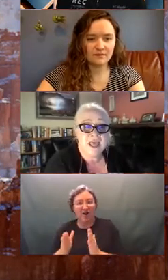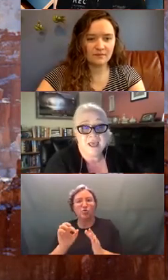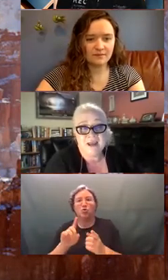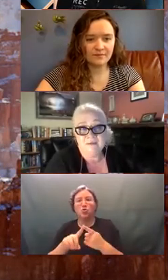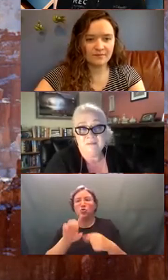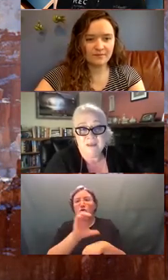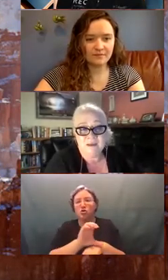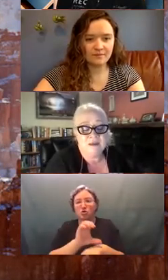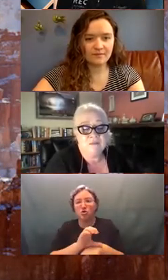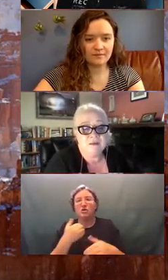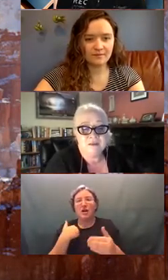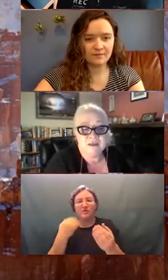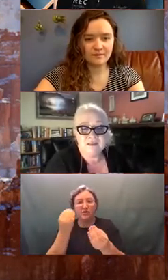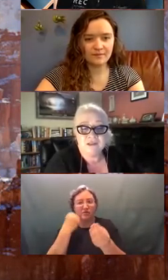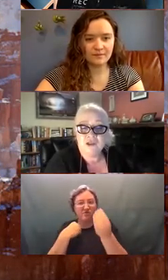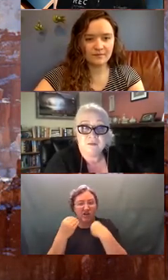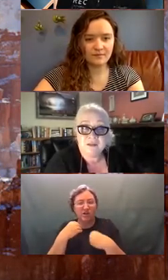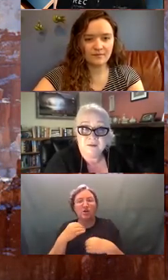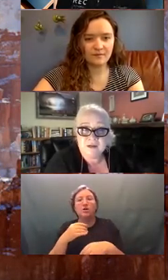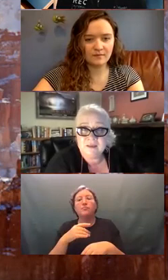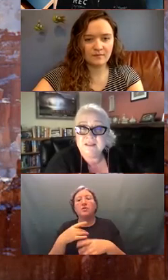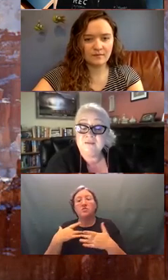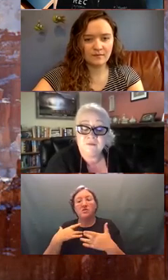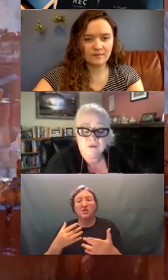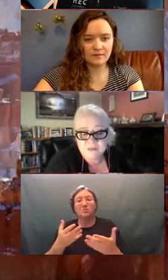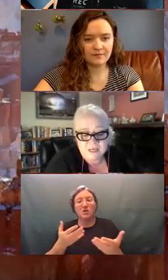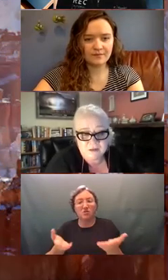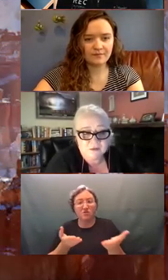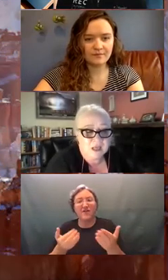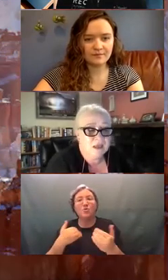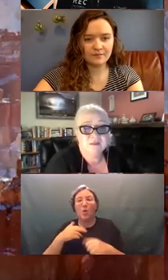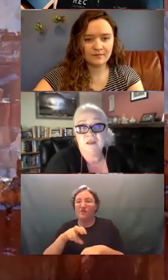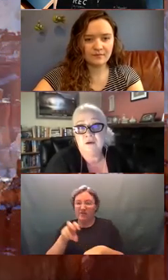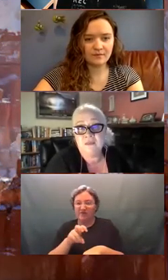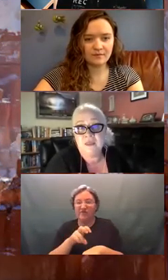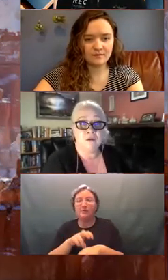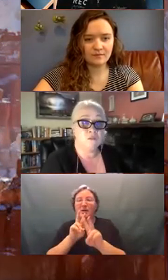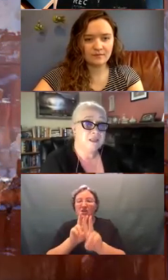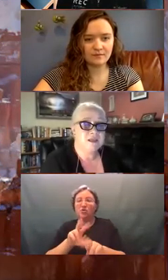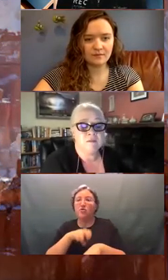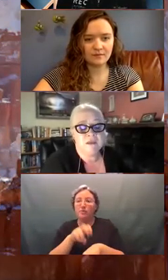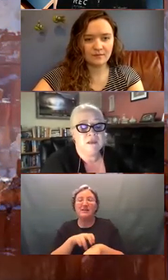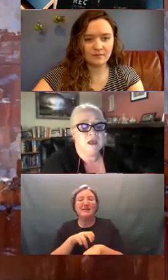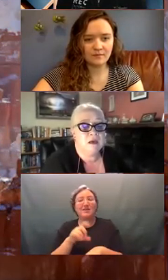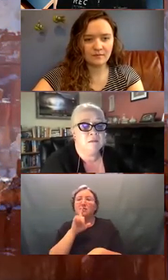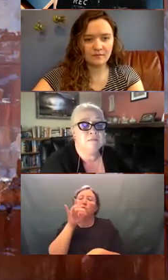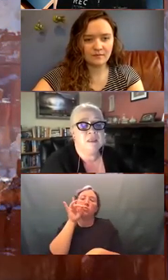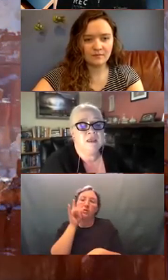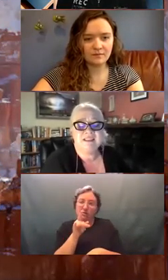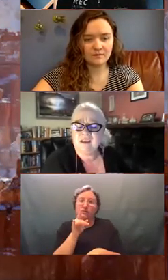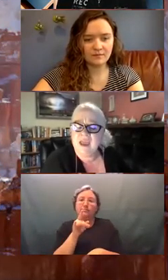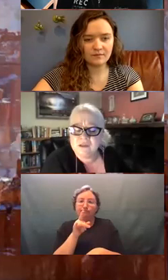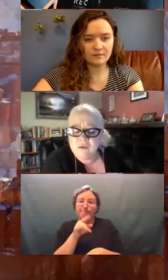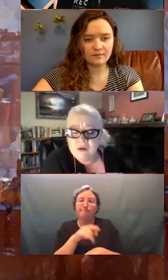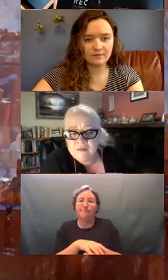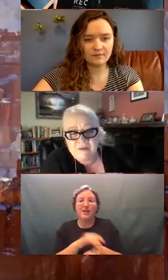church and have a meal. And one of the things that's generally served at all these is funeral potatoes. So they are really yummy. It's